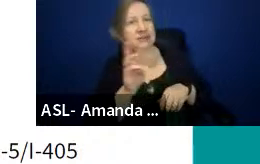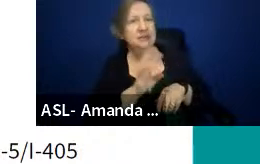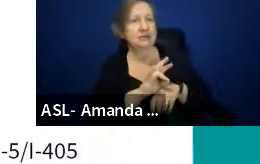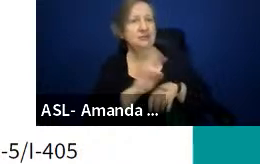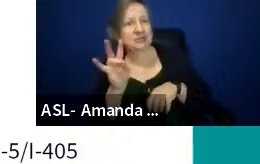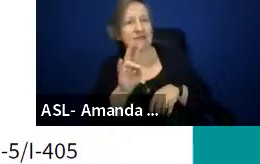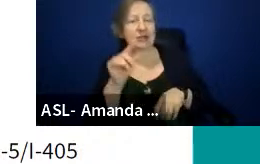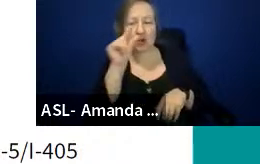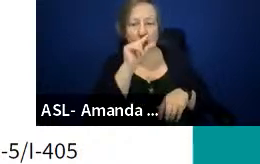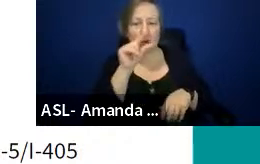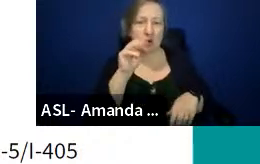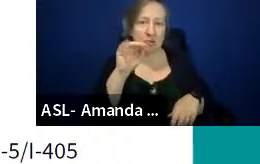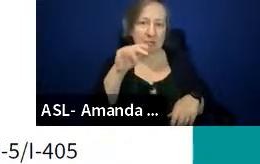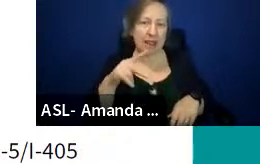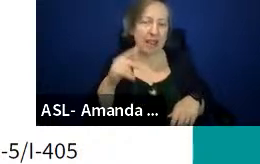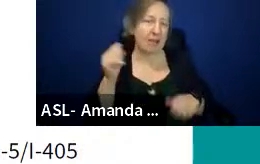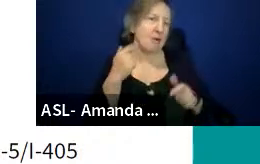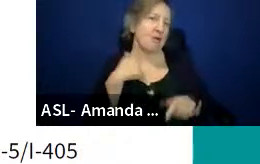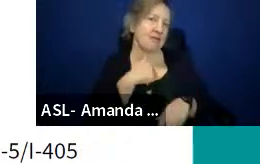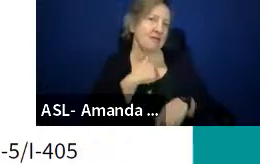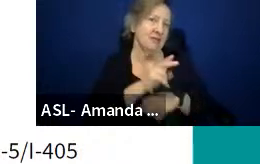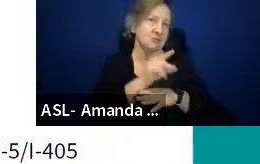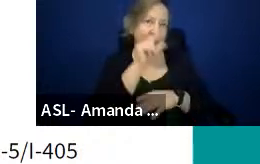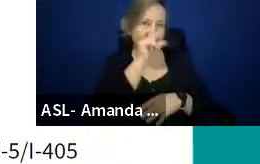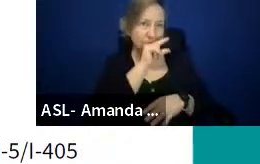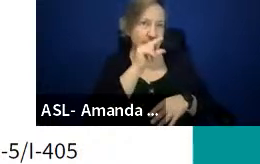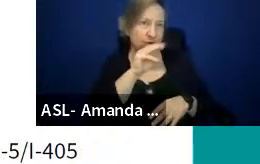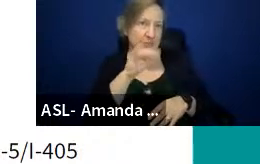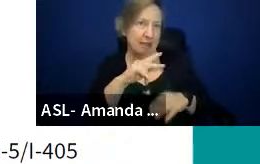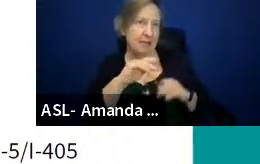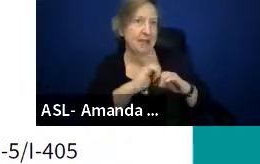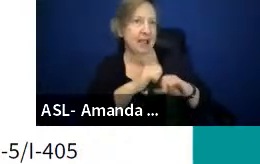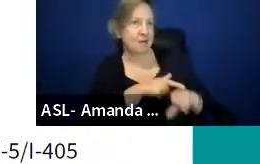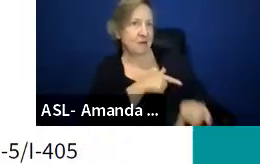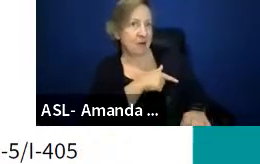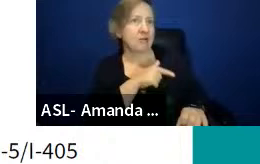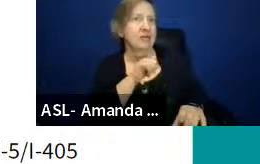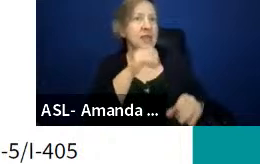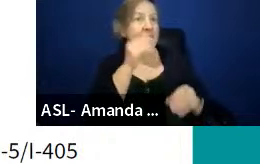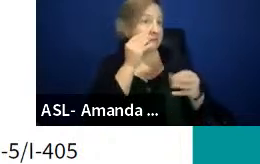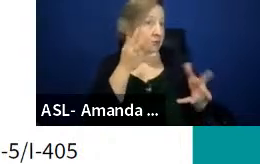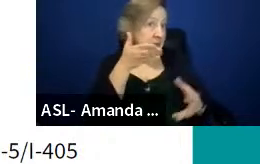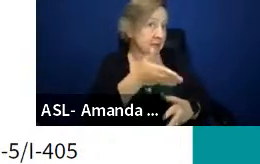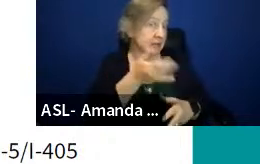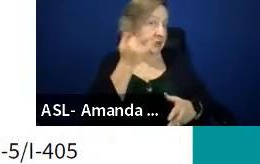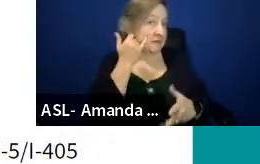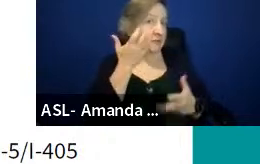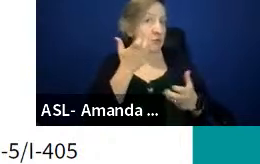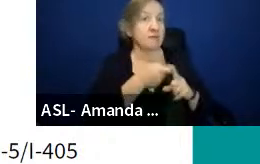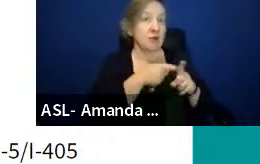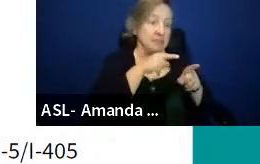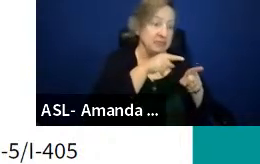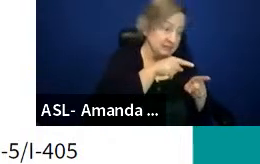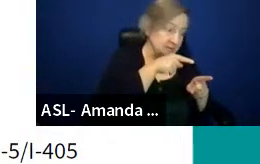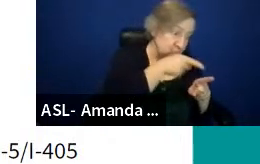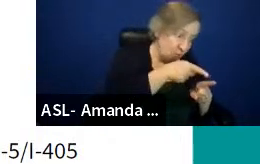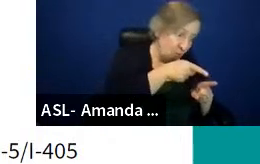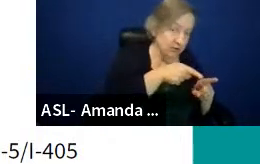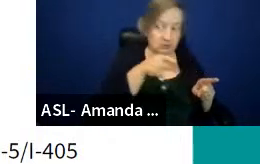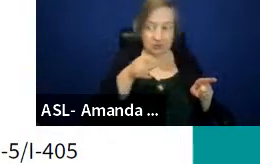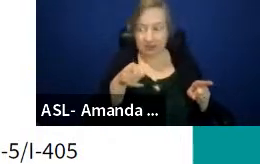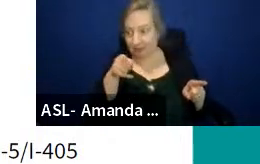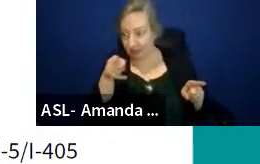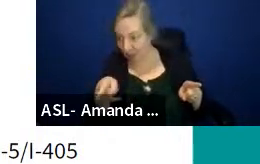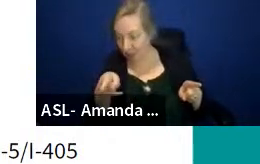Maps style. We all use Google Maps. You know, how long does it take me? So it has that information in there if you want to go from a point to point, so you can kind of see what time